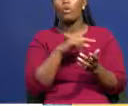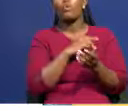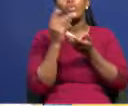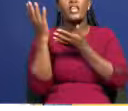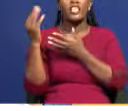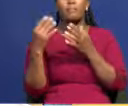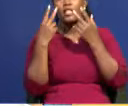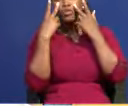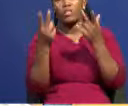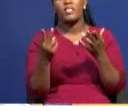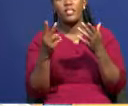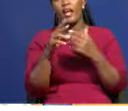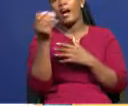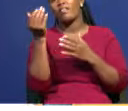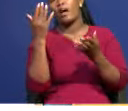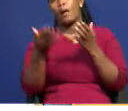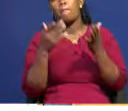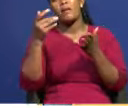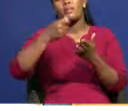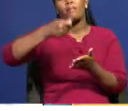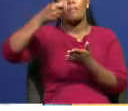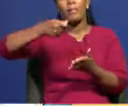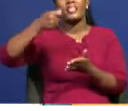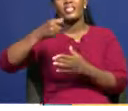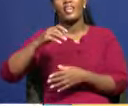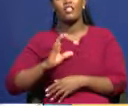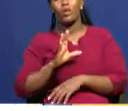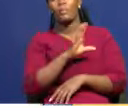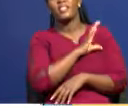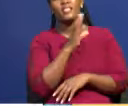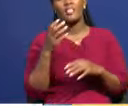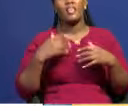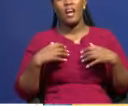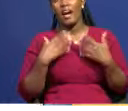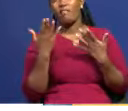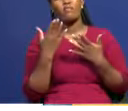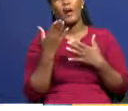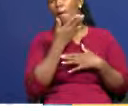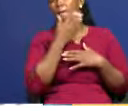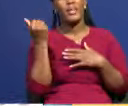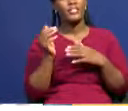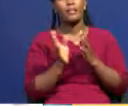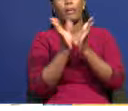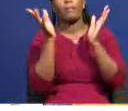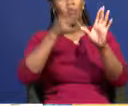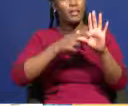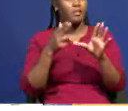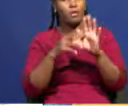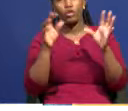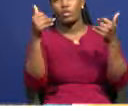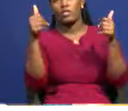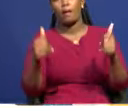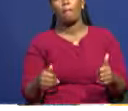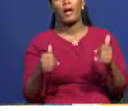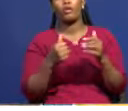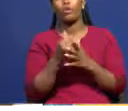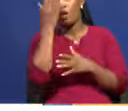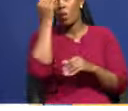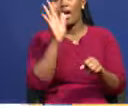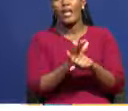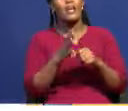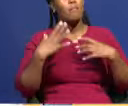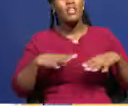the budgeting committee. The budgeting committee has not done very good, according to me, very good public participation exercise. Mm-hmm. That's why people still